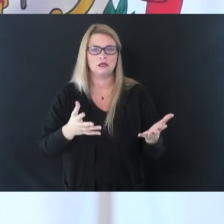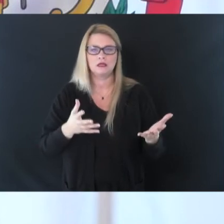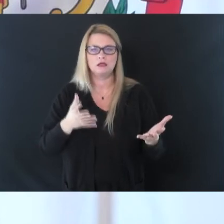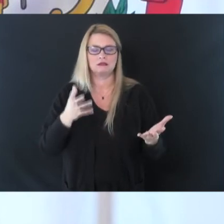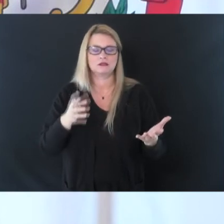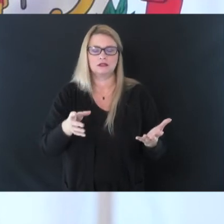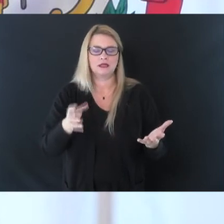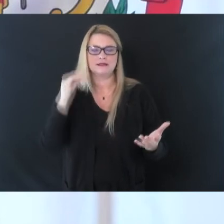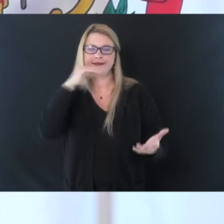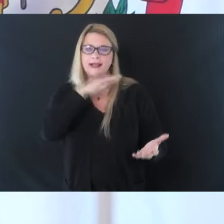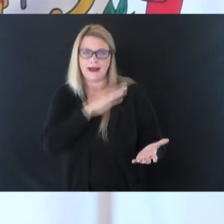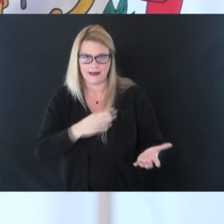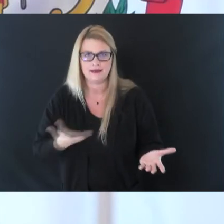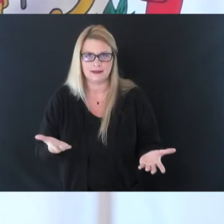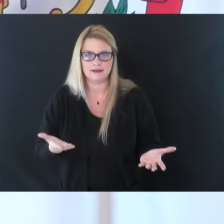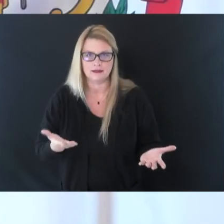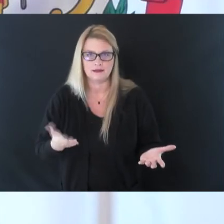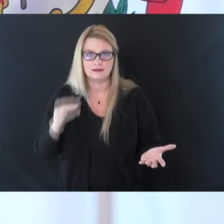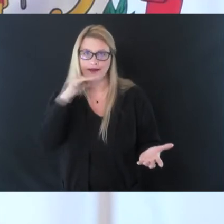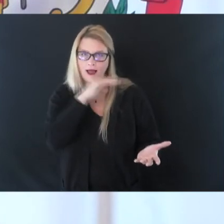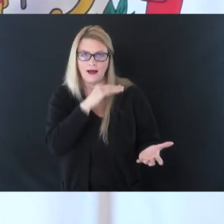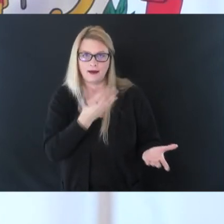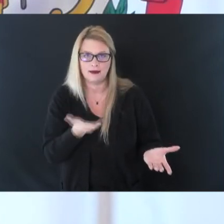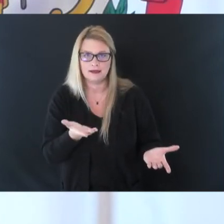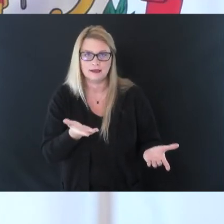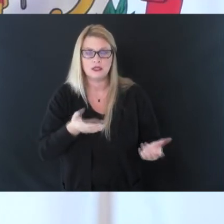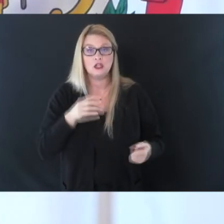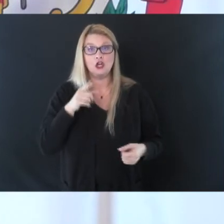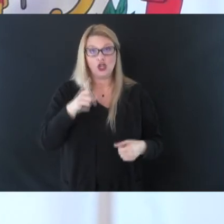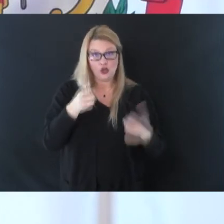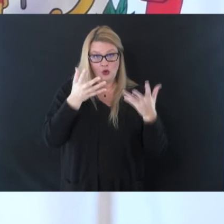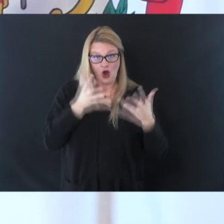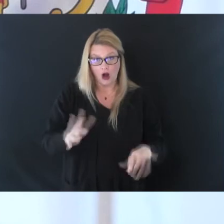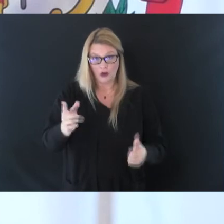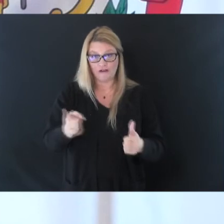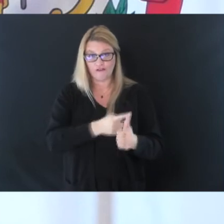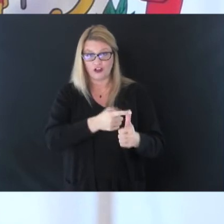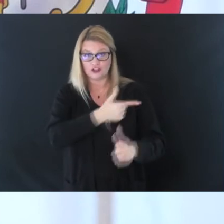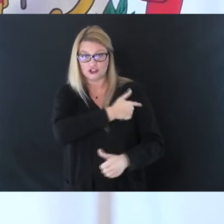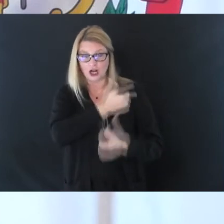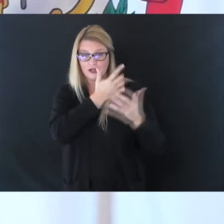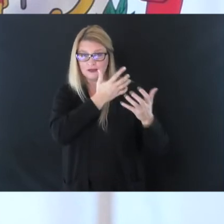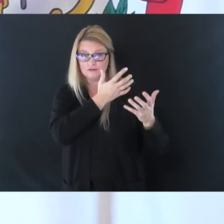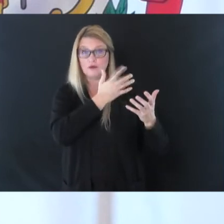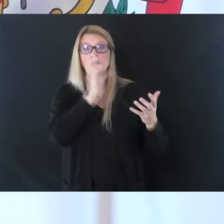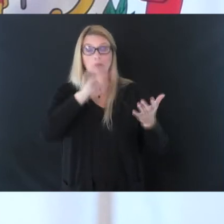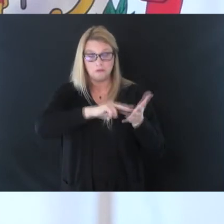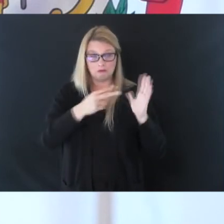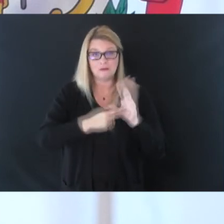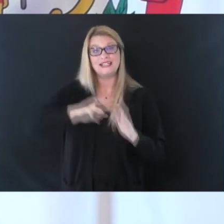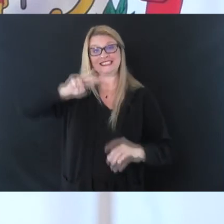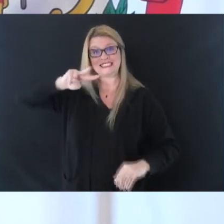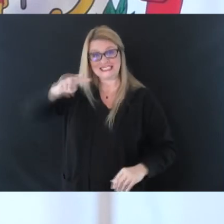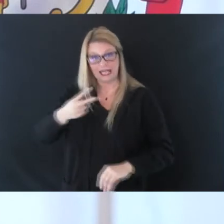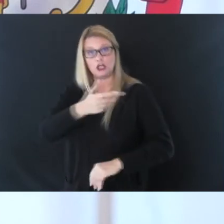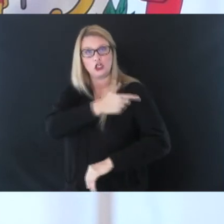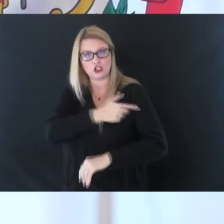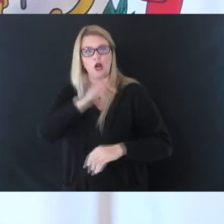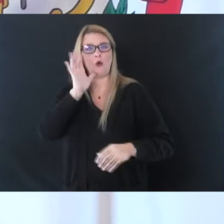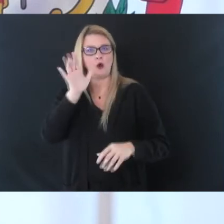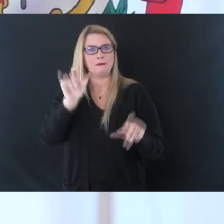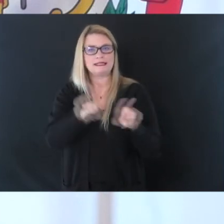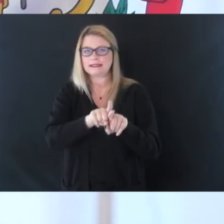garbage. If you have gotten your first shot, you will get your second shot with the same place